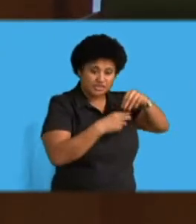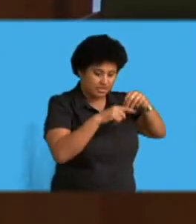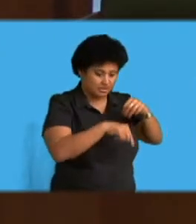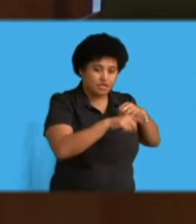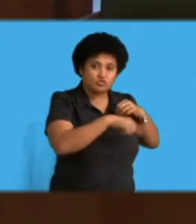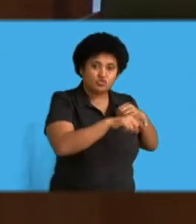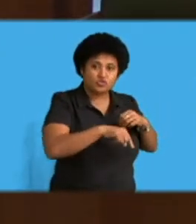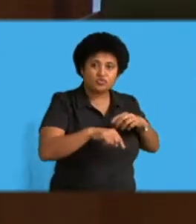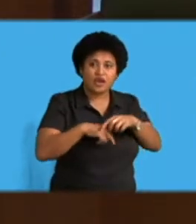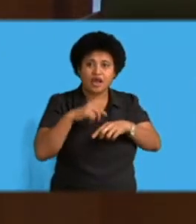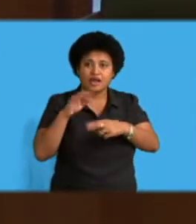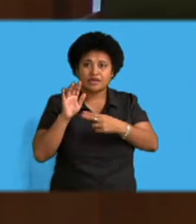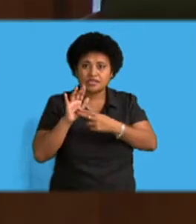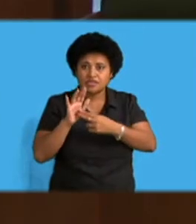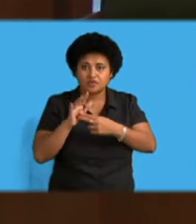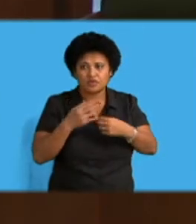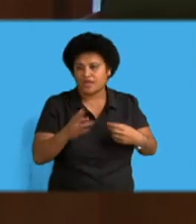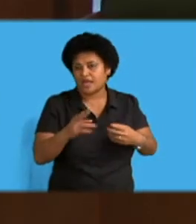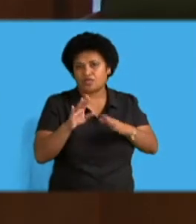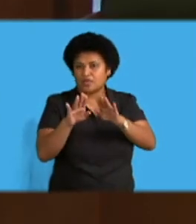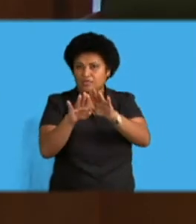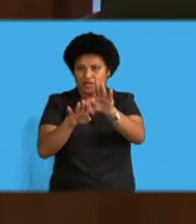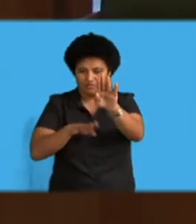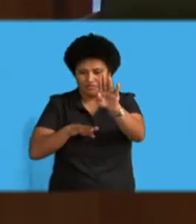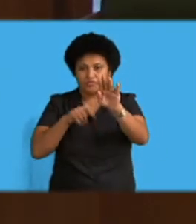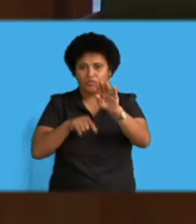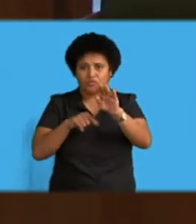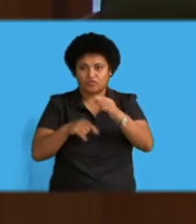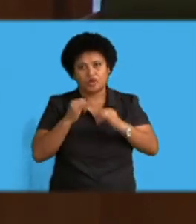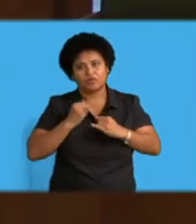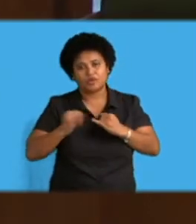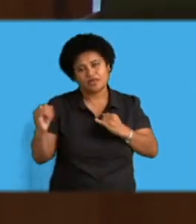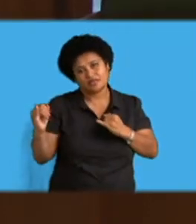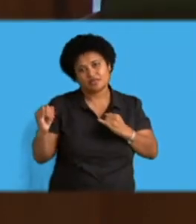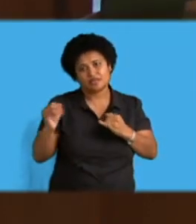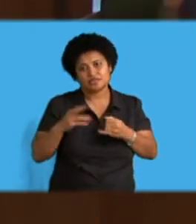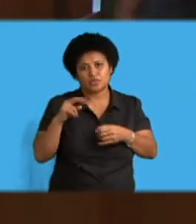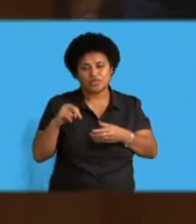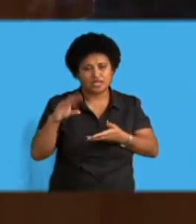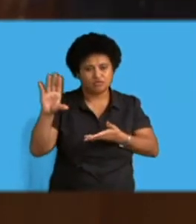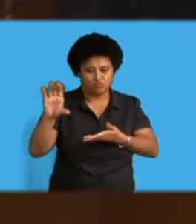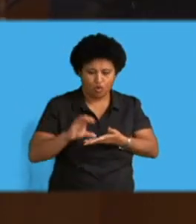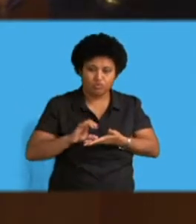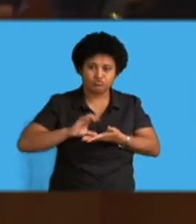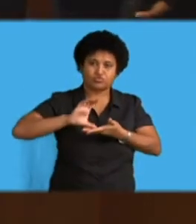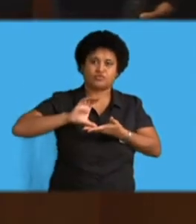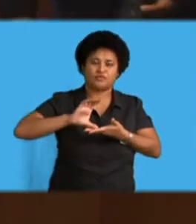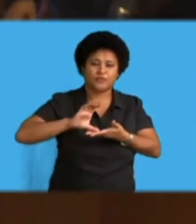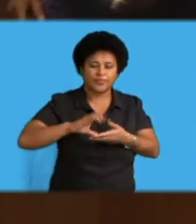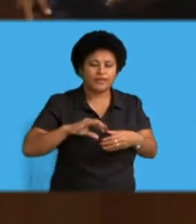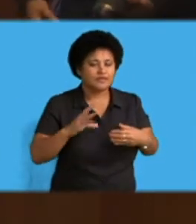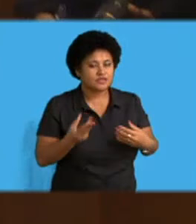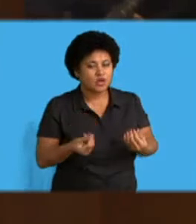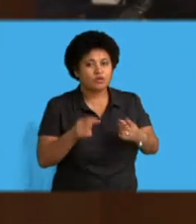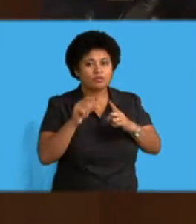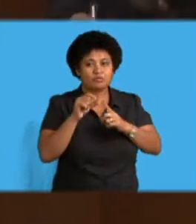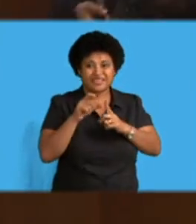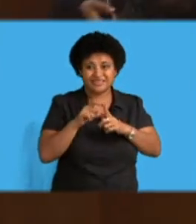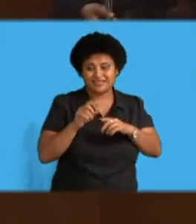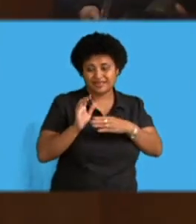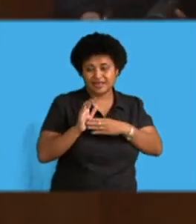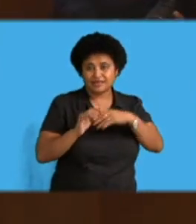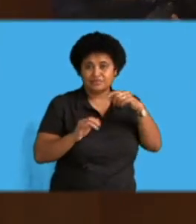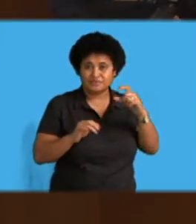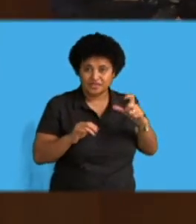concessional funding. The second point that was raised, Honourable Deputy Speaker, was that the PDMC raised strong concerns on the slow response